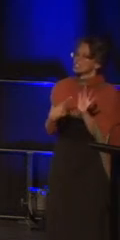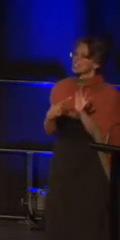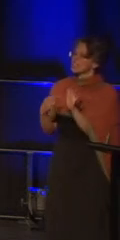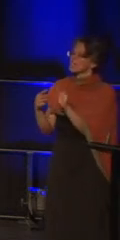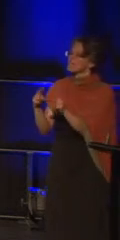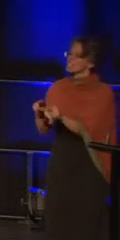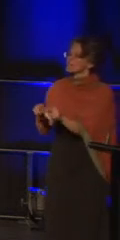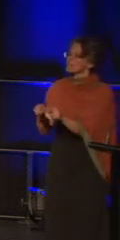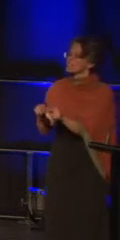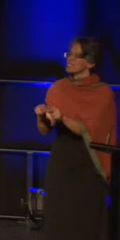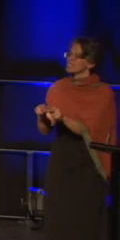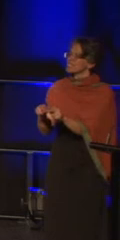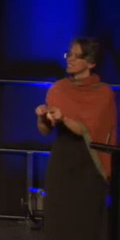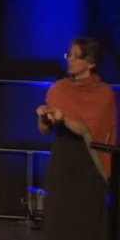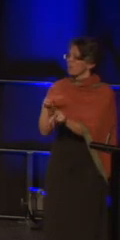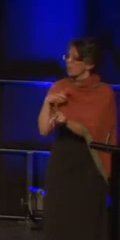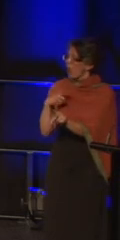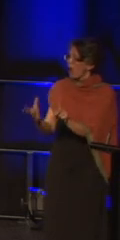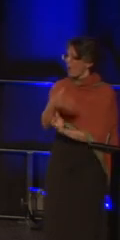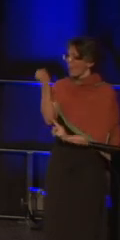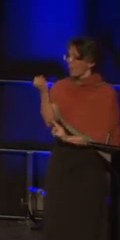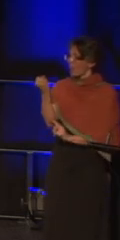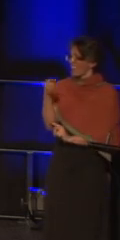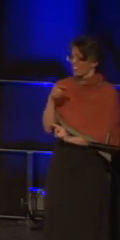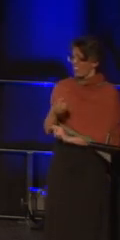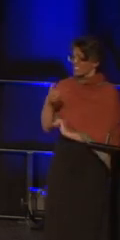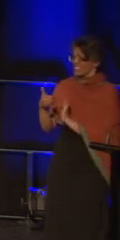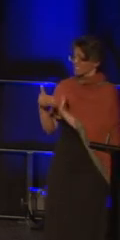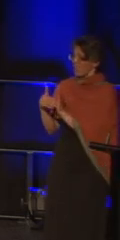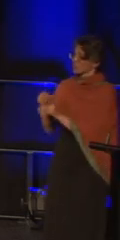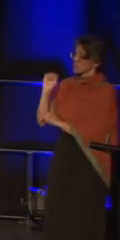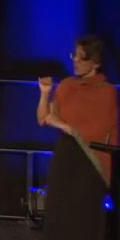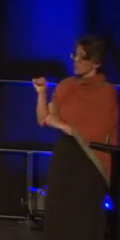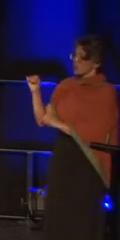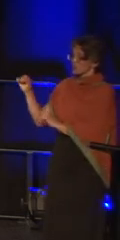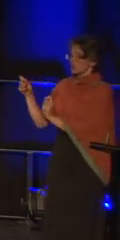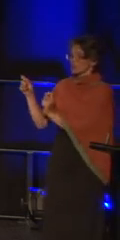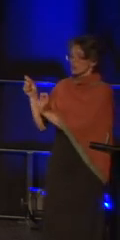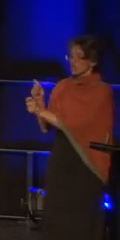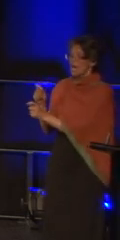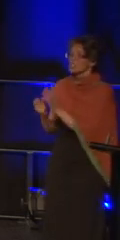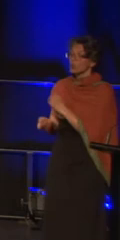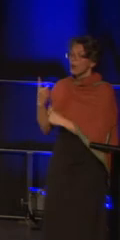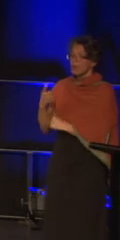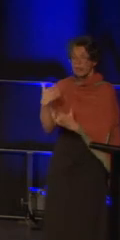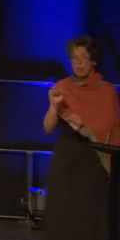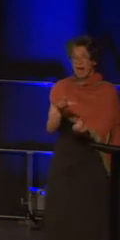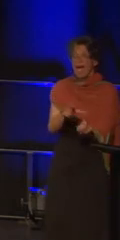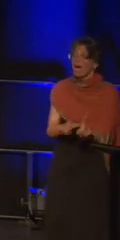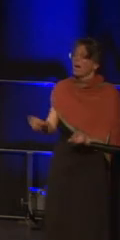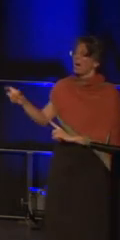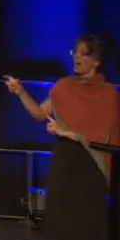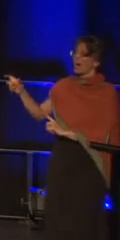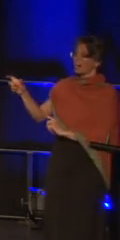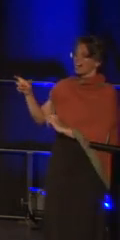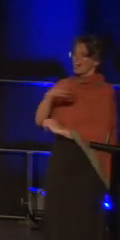their time for 6 months and door-knocked for 6 months. Once she was in, the national government changed the electorate borders ran a smear campaign for many